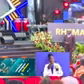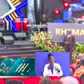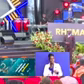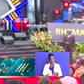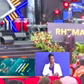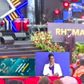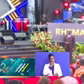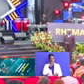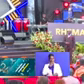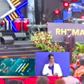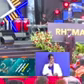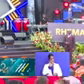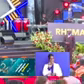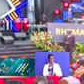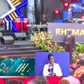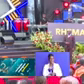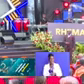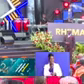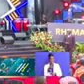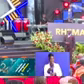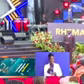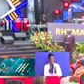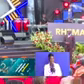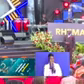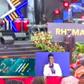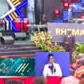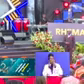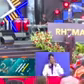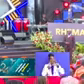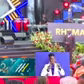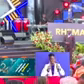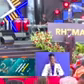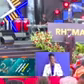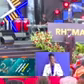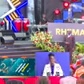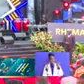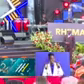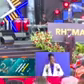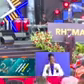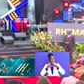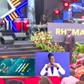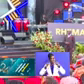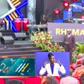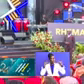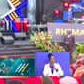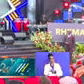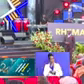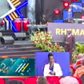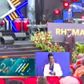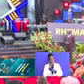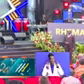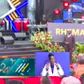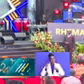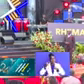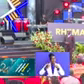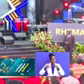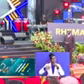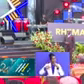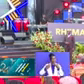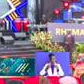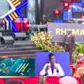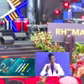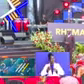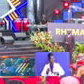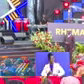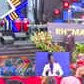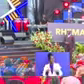of manessa and become a blessed person can a great man can a warrior can a